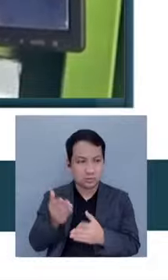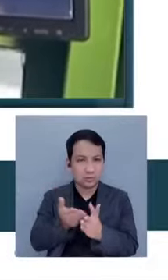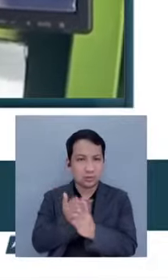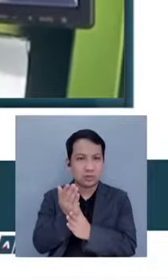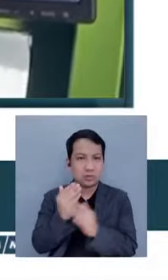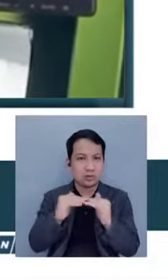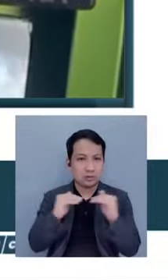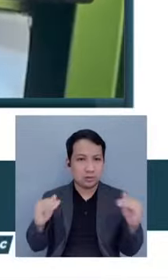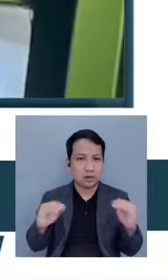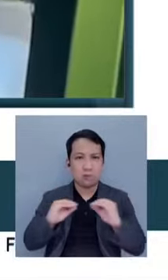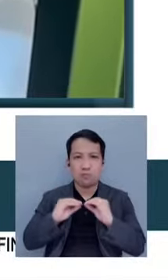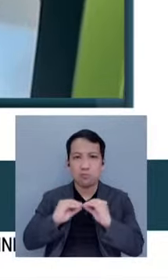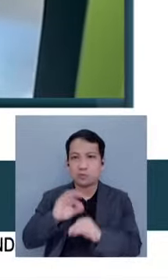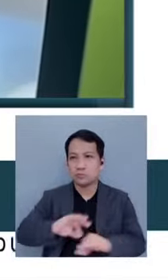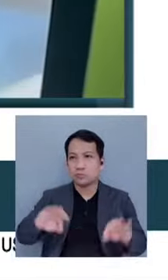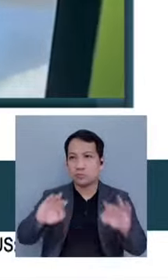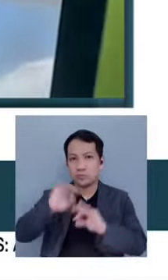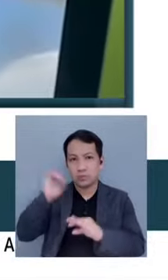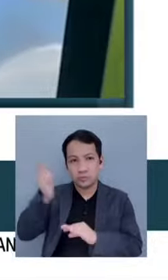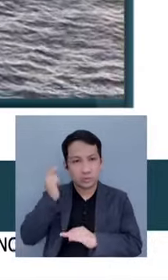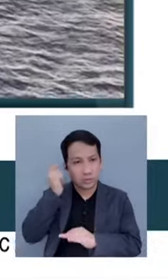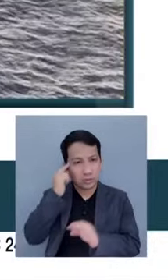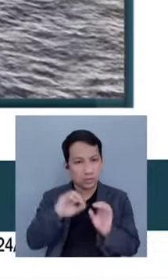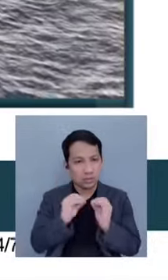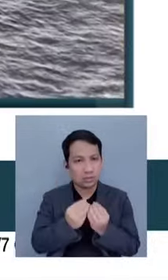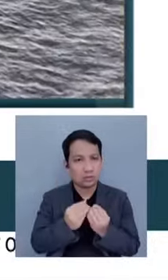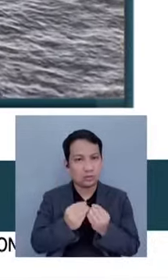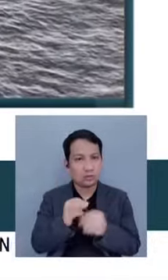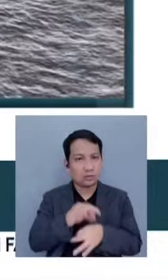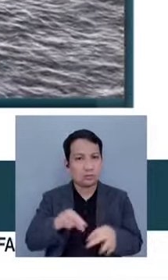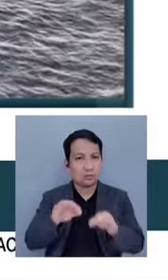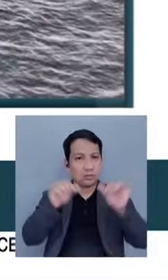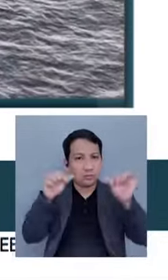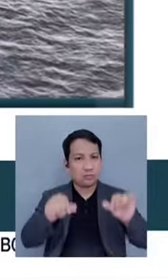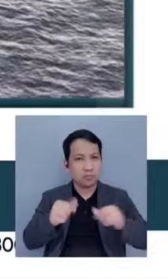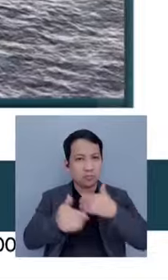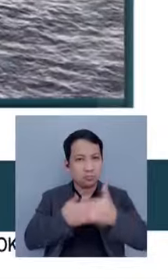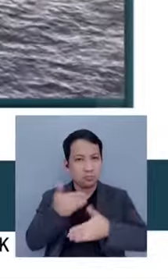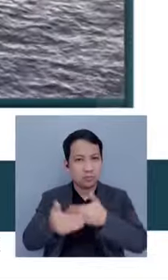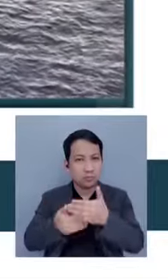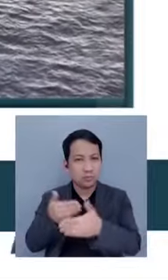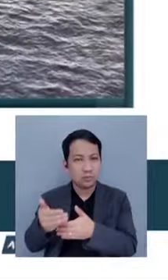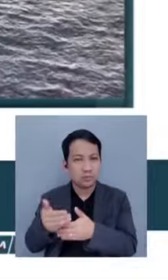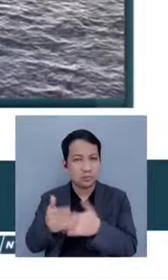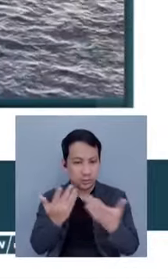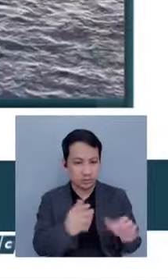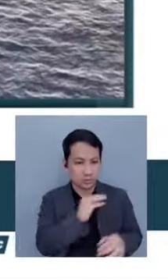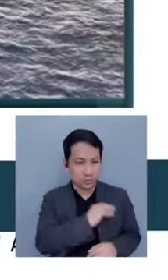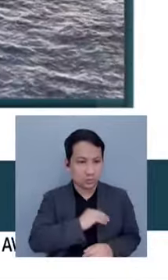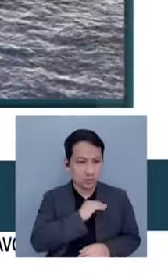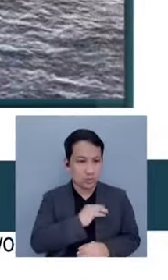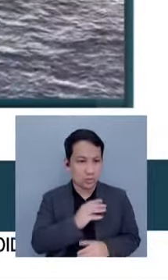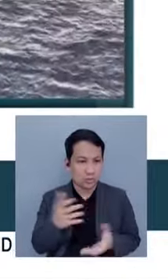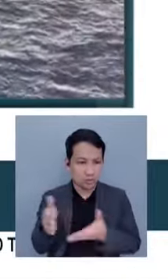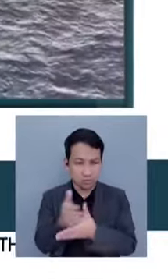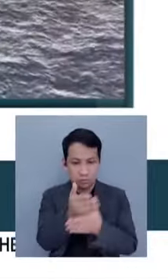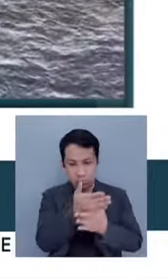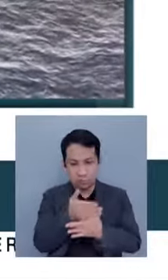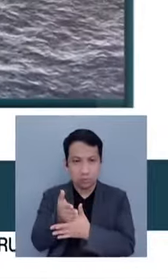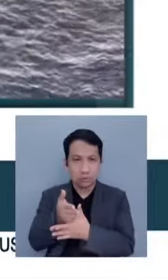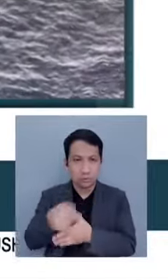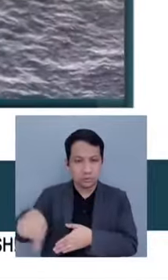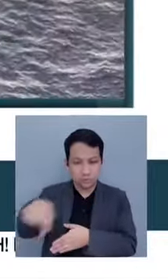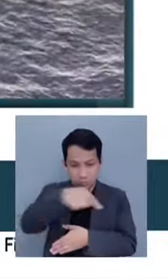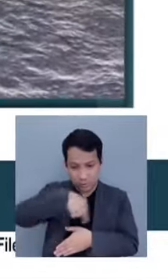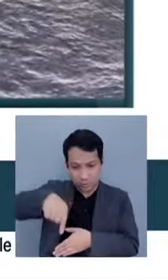most that the government organizes is a kind of post-processing session after the mission, where we all share what we saw from